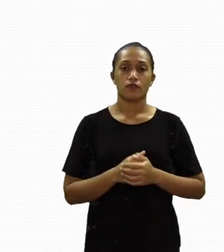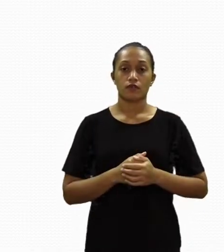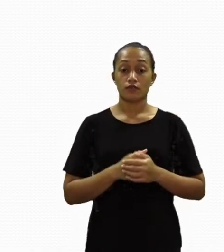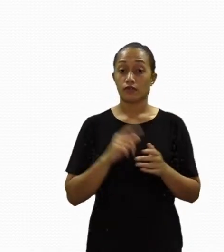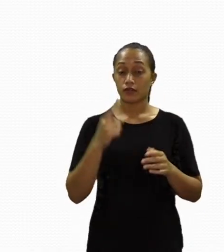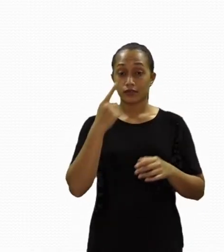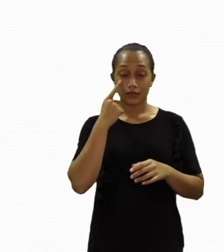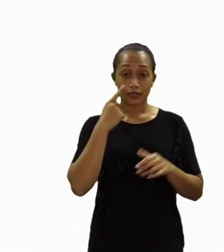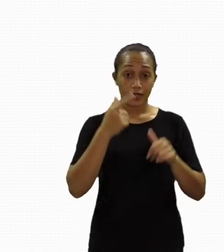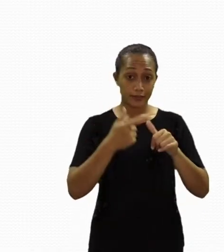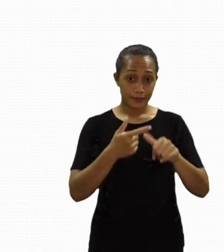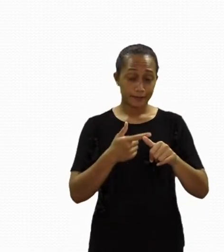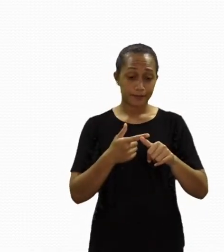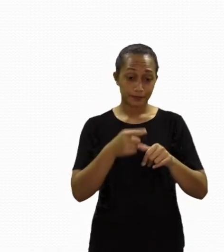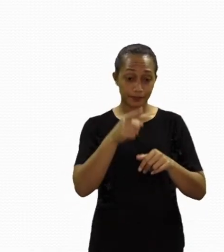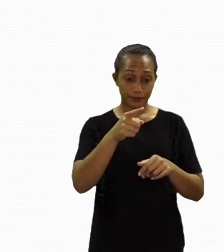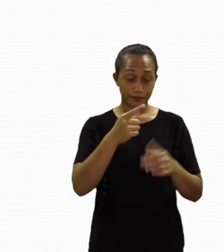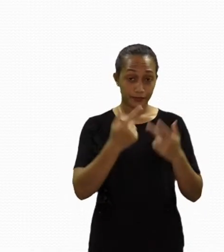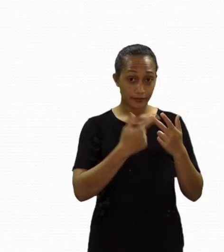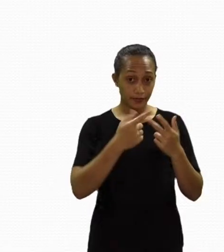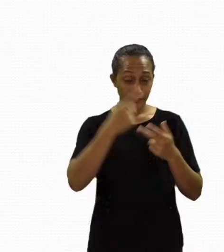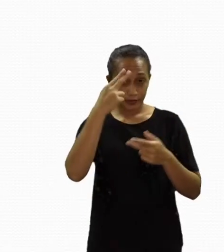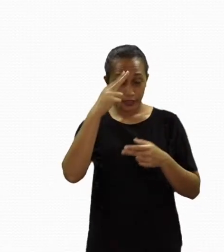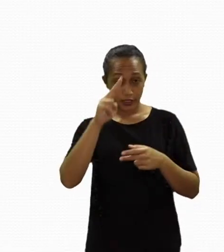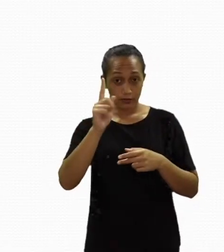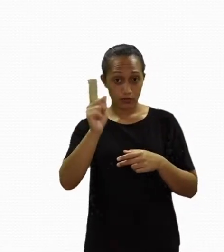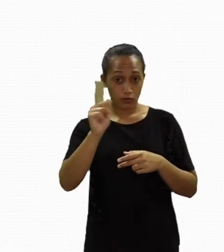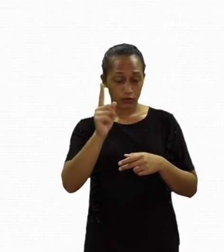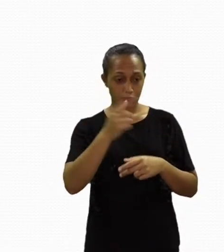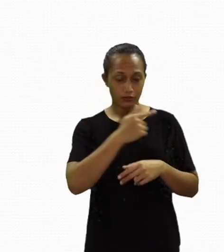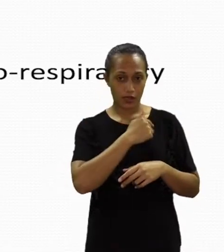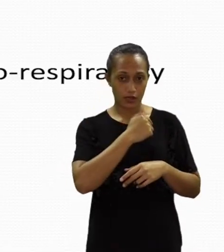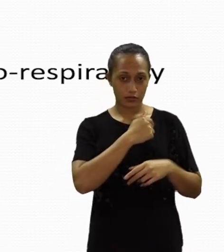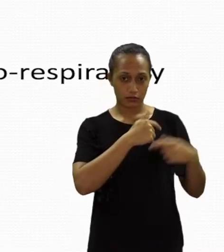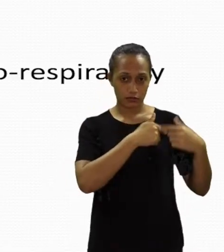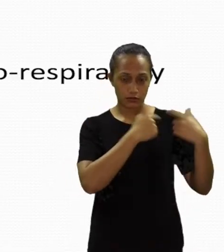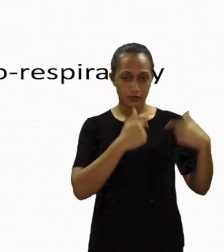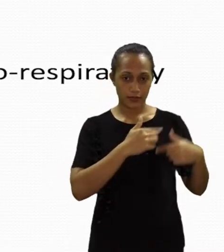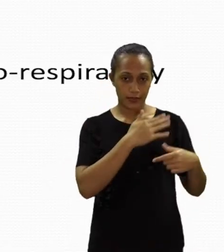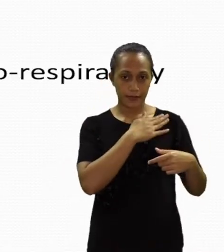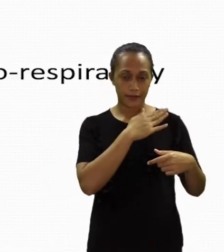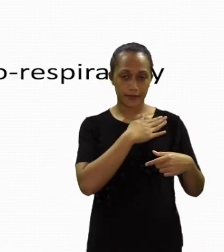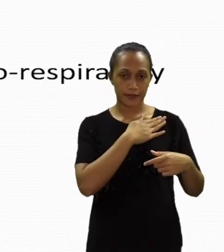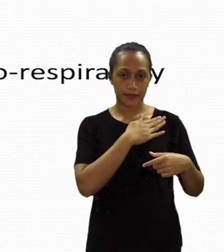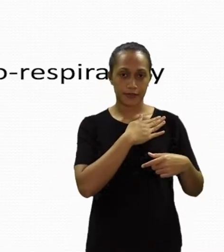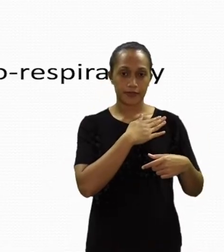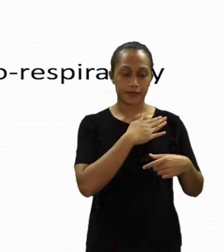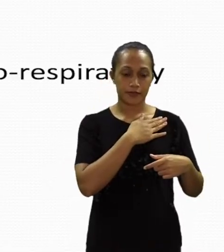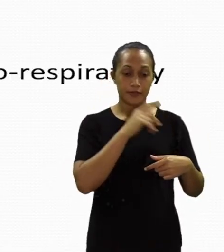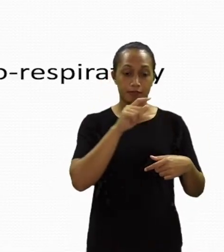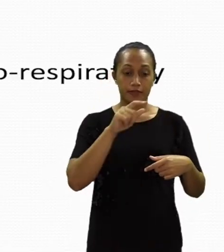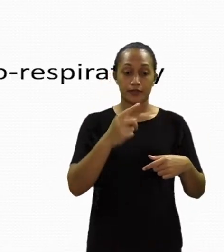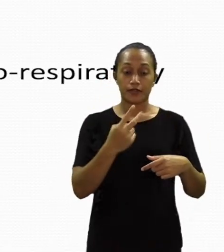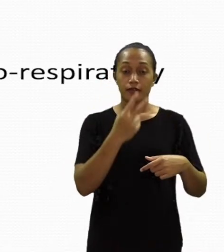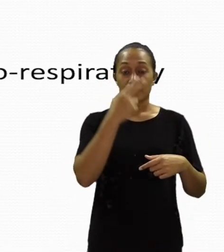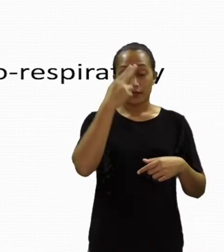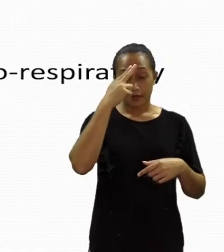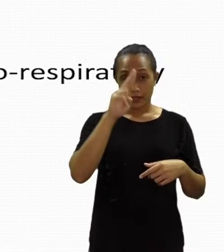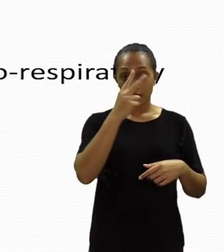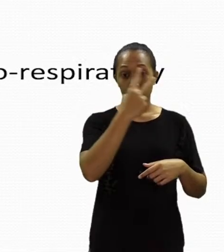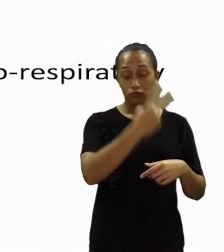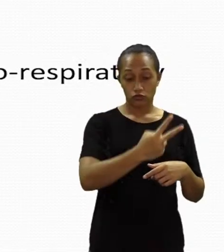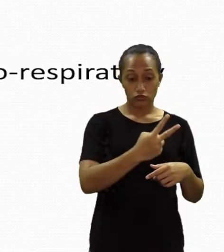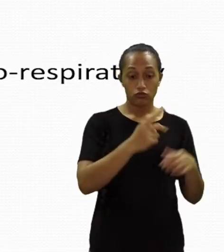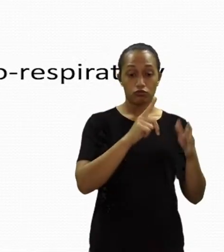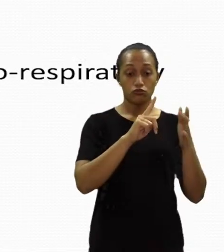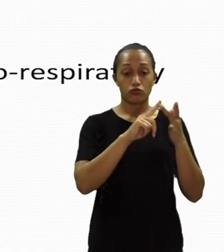have a look at the answer. Another name for cardio is heart. The next question is, name the two organ systems that